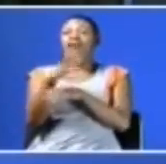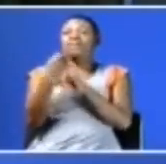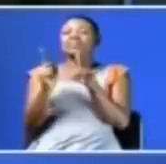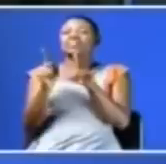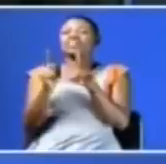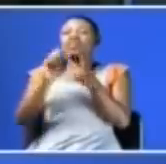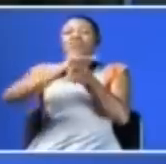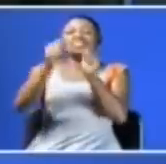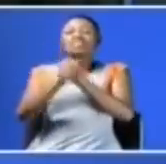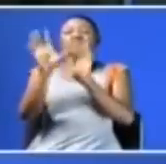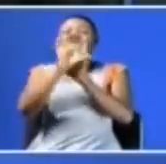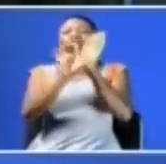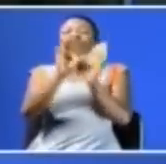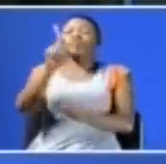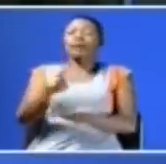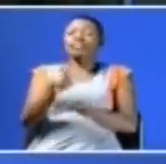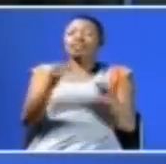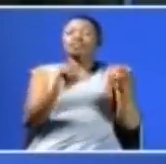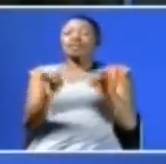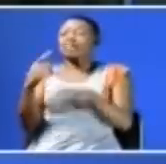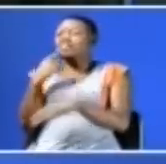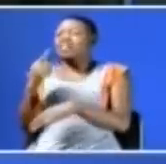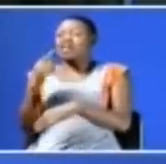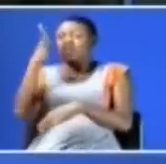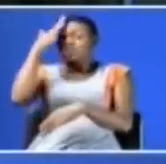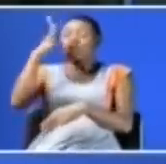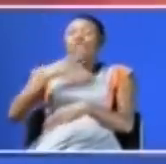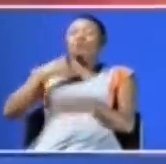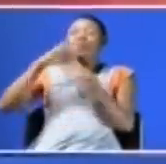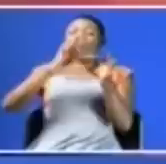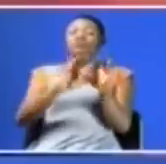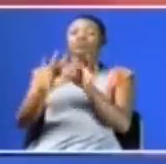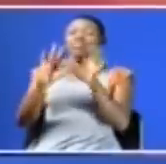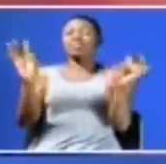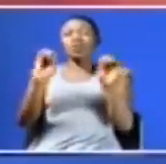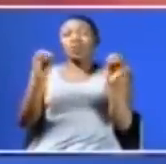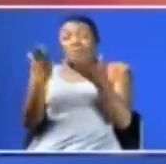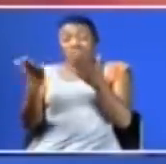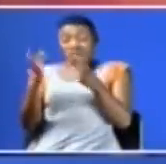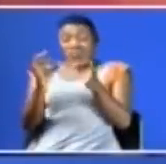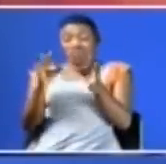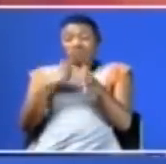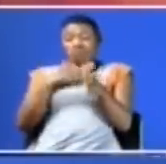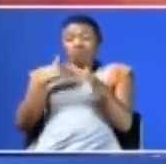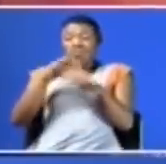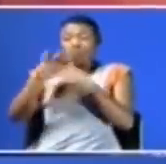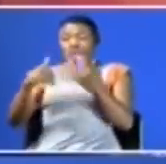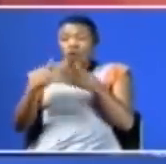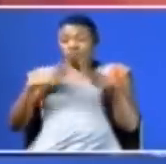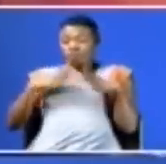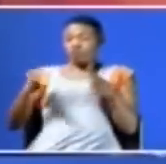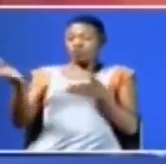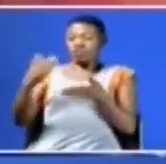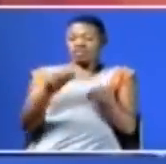to amend the constitution to try and say, we want to bring them, unless you're talking about bringing the big guys on the table to eat. I mean,